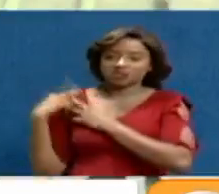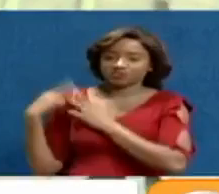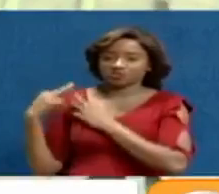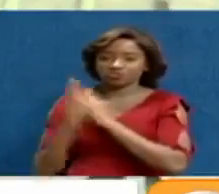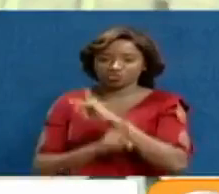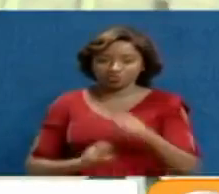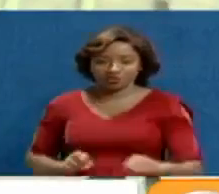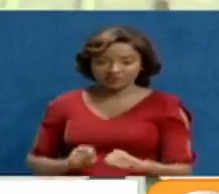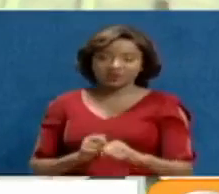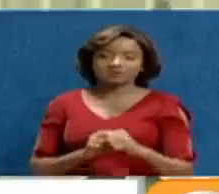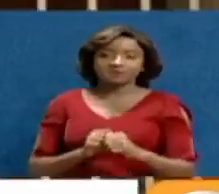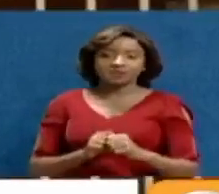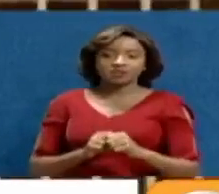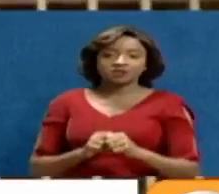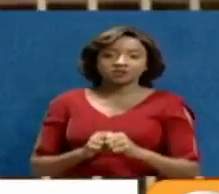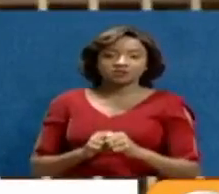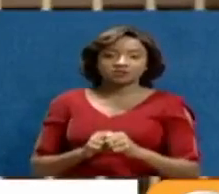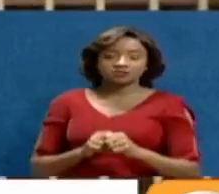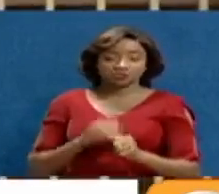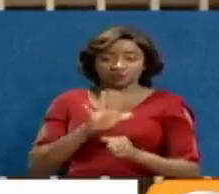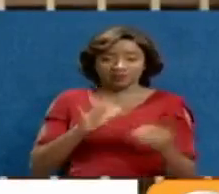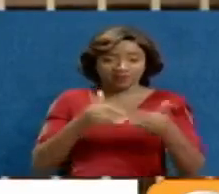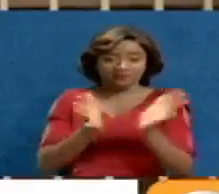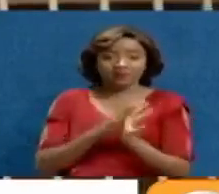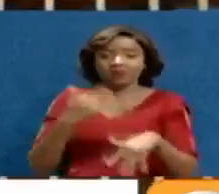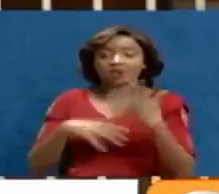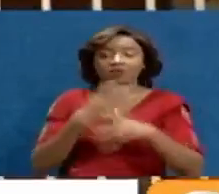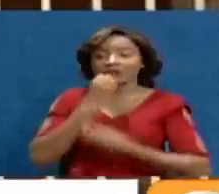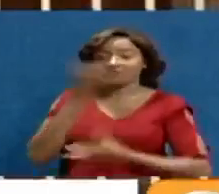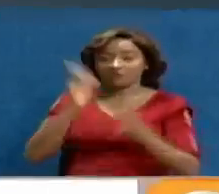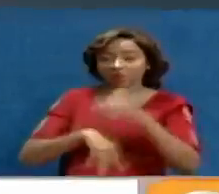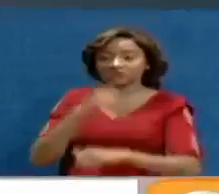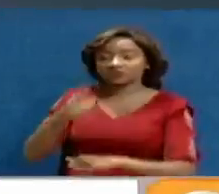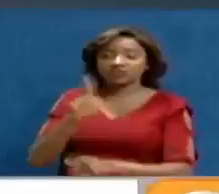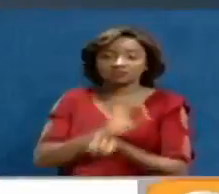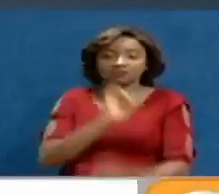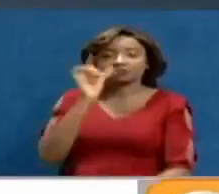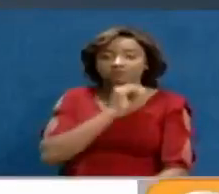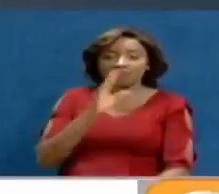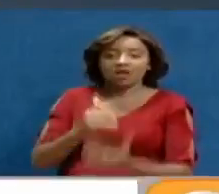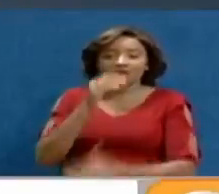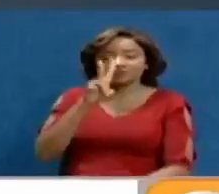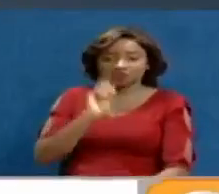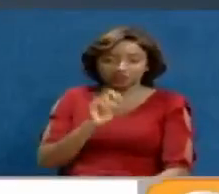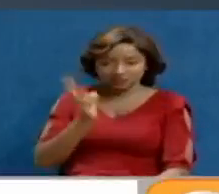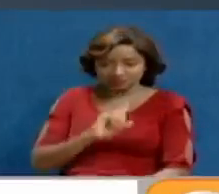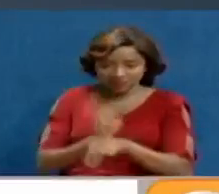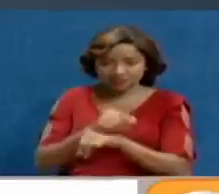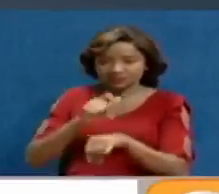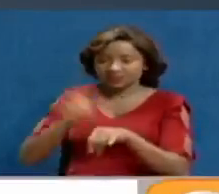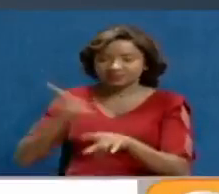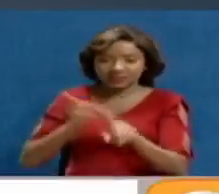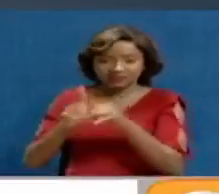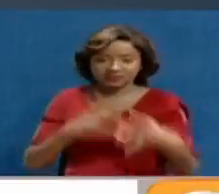hiyo on Friday. The family was later informed that Genson had been released 20 minutes after his sister